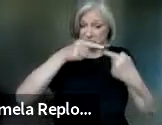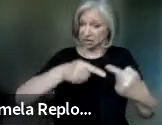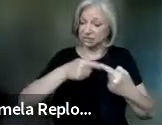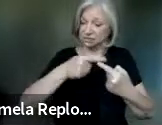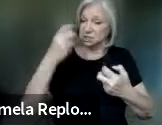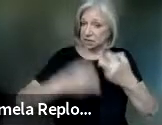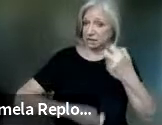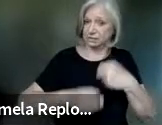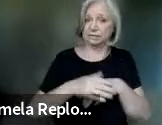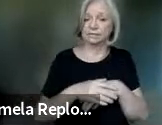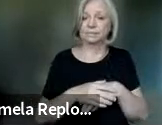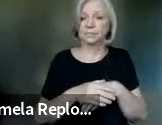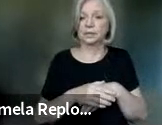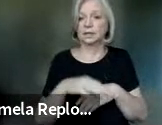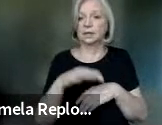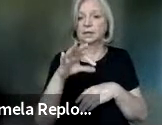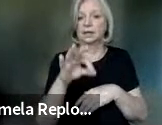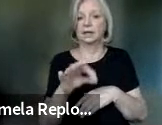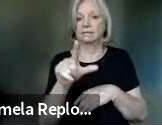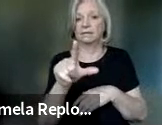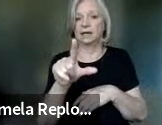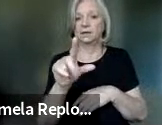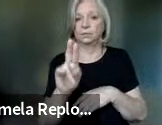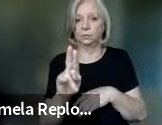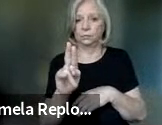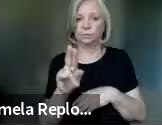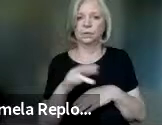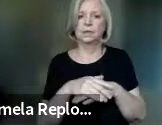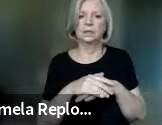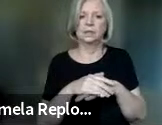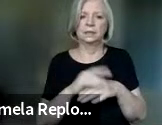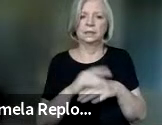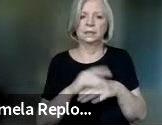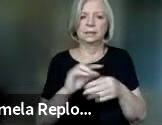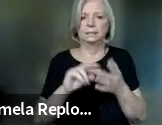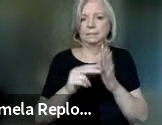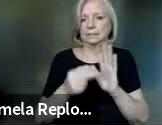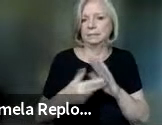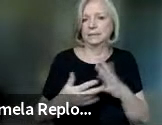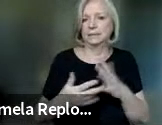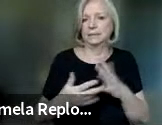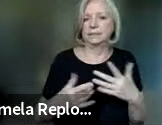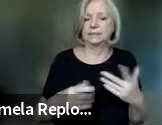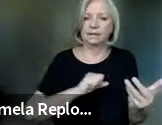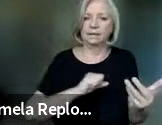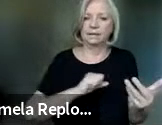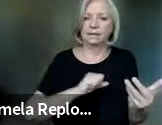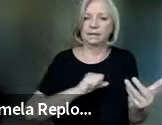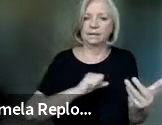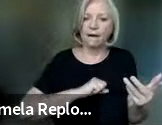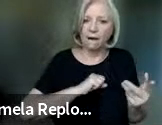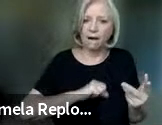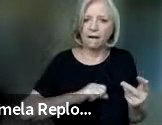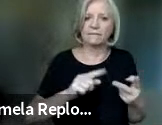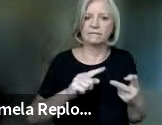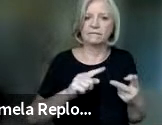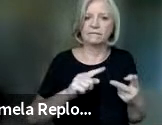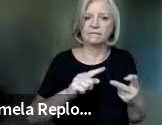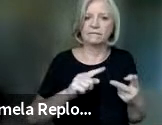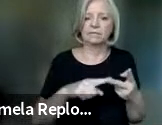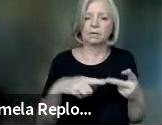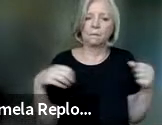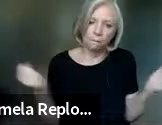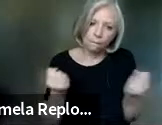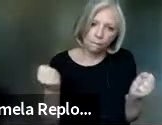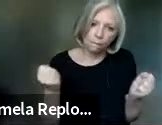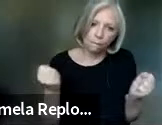flu-like symptoms, fevers, chills, muscle aches, cough, or even just common cold symptoms, a runny